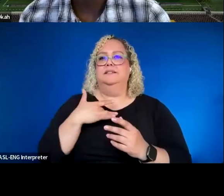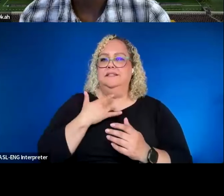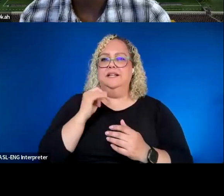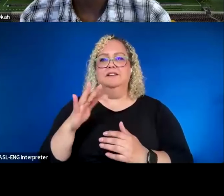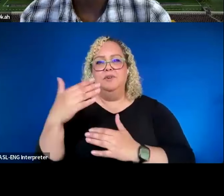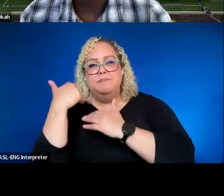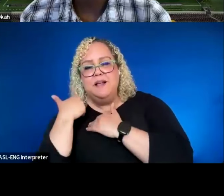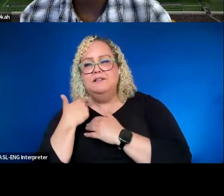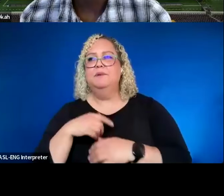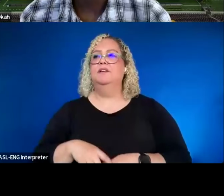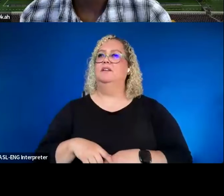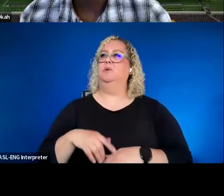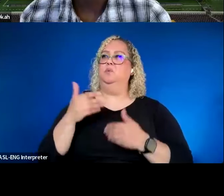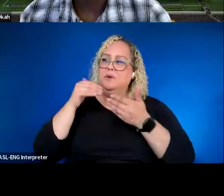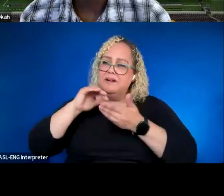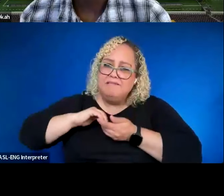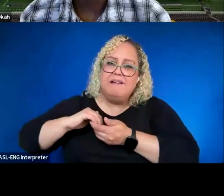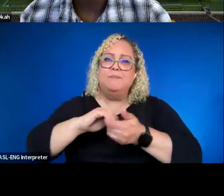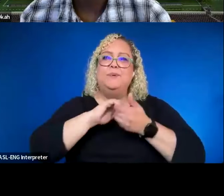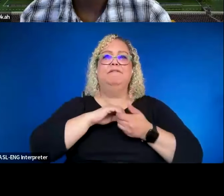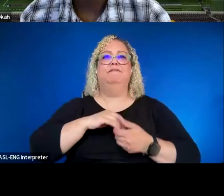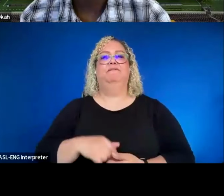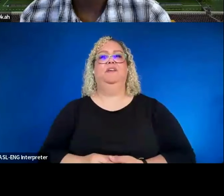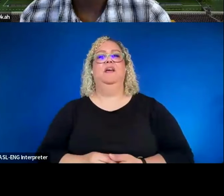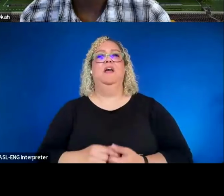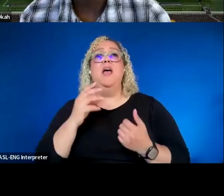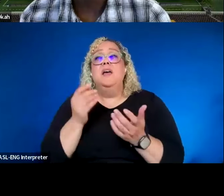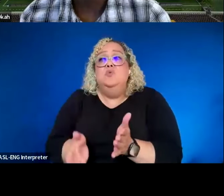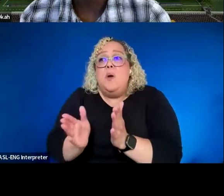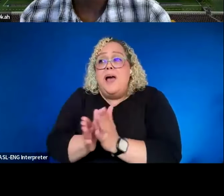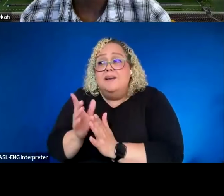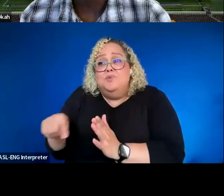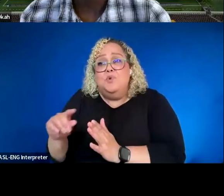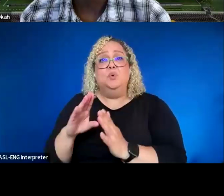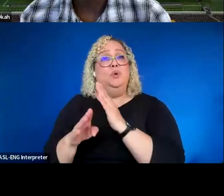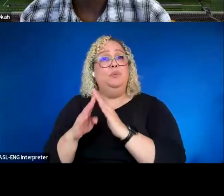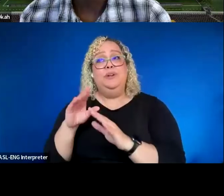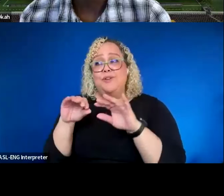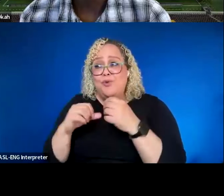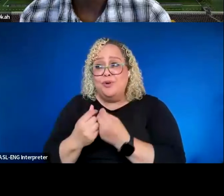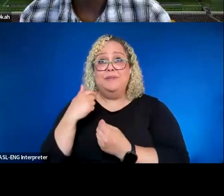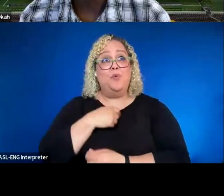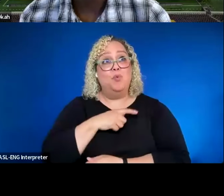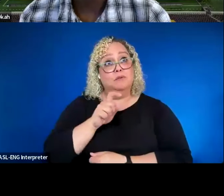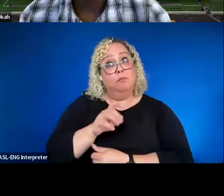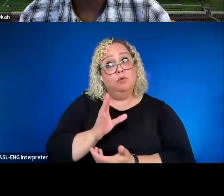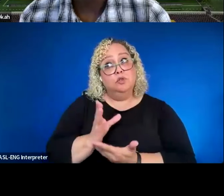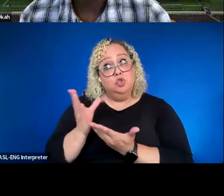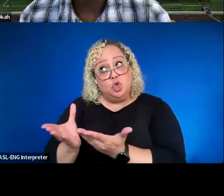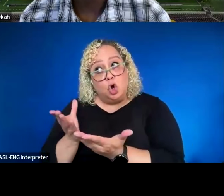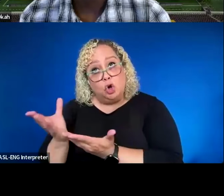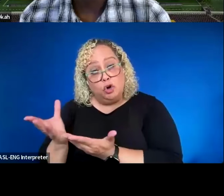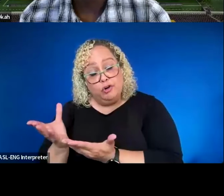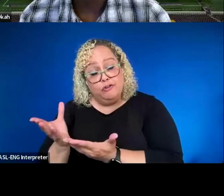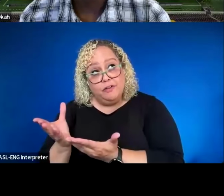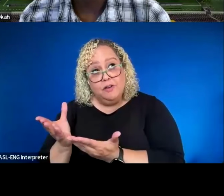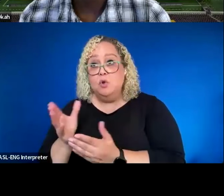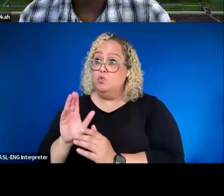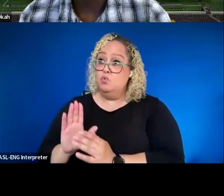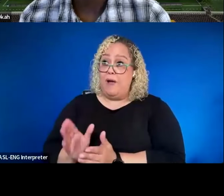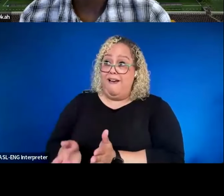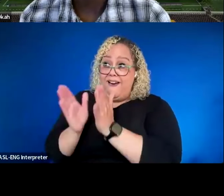ask the communities, the organizations that we are supposed to be serving, how we can help them,